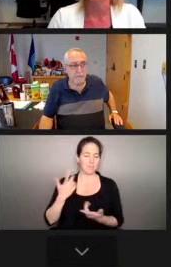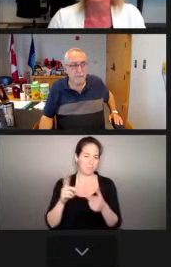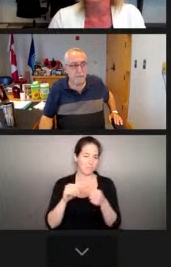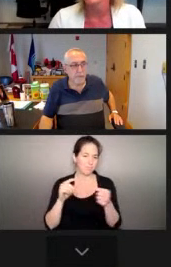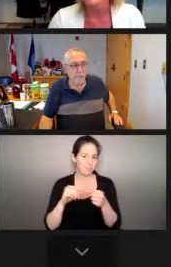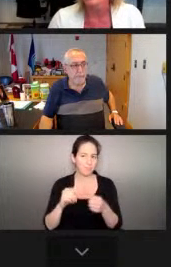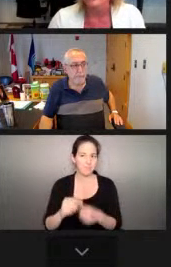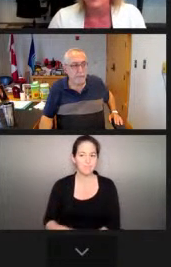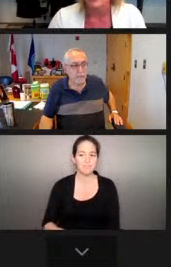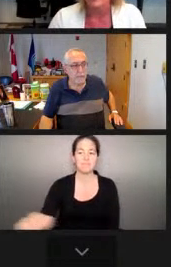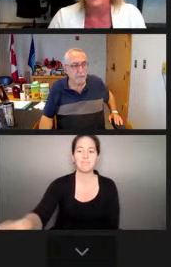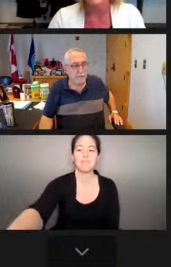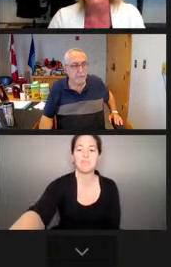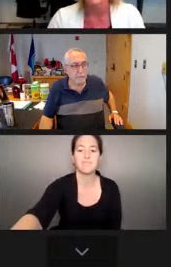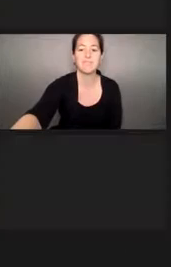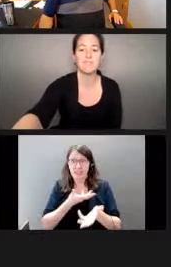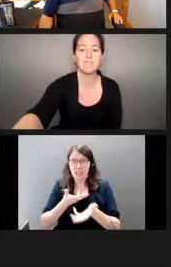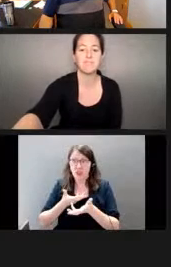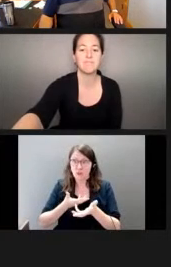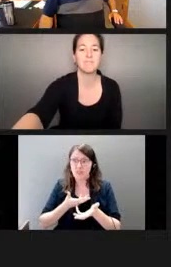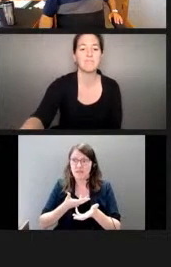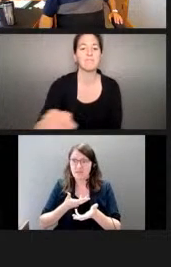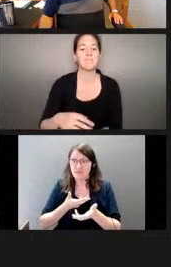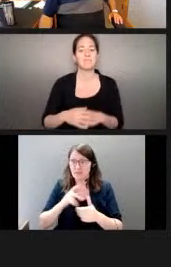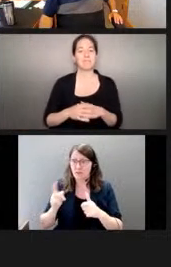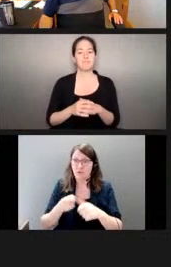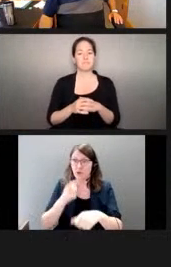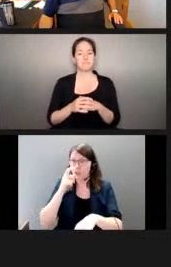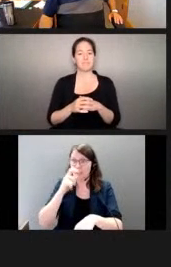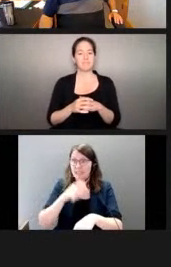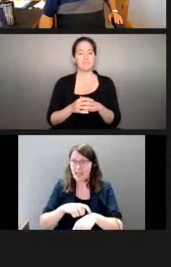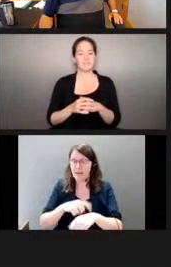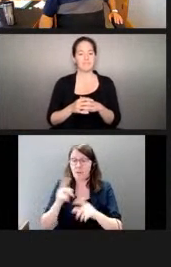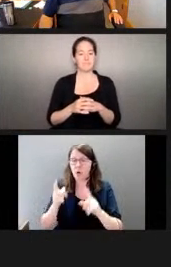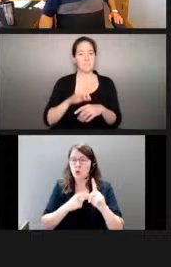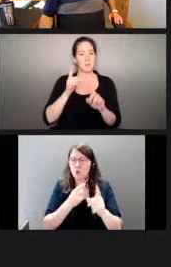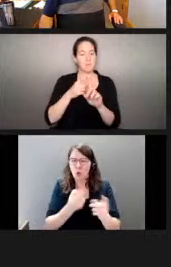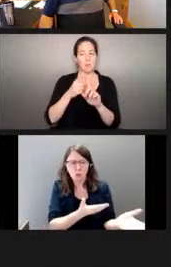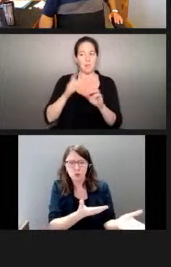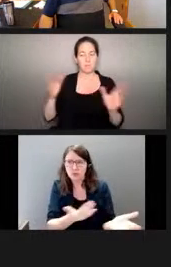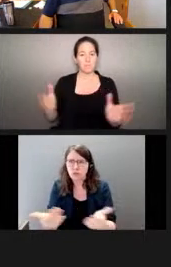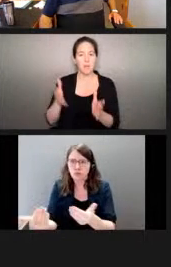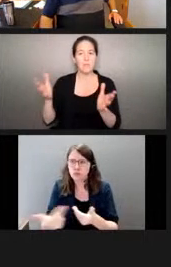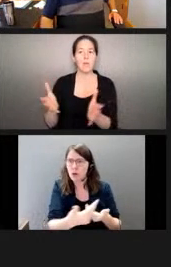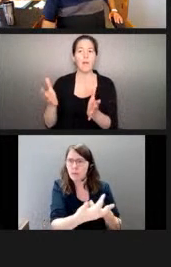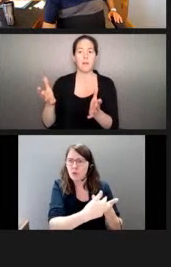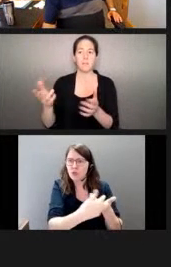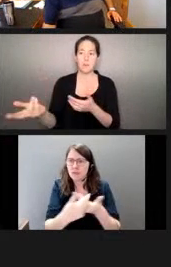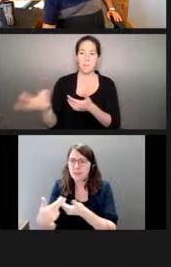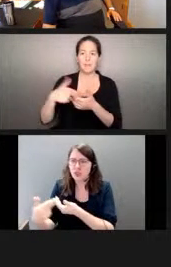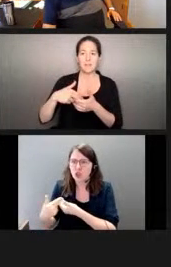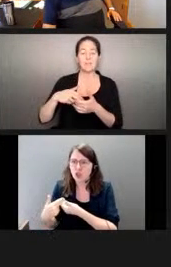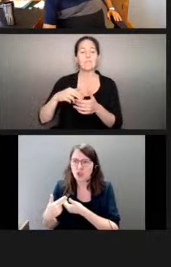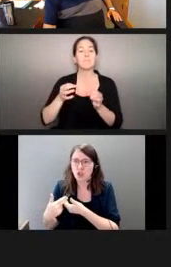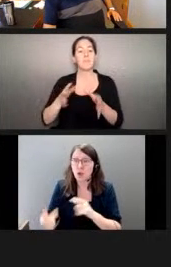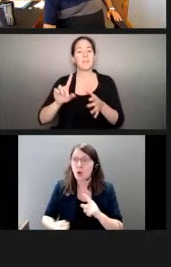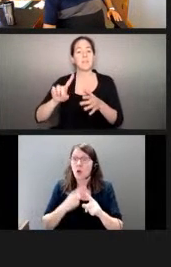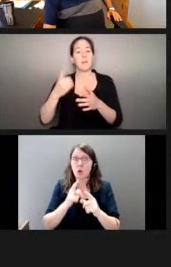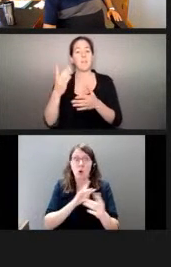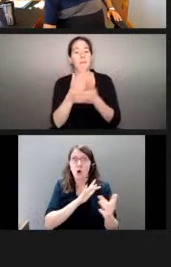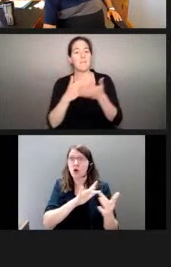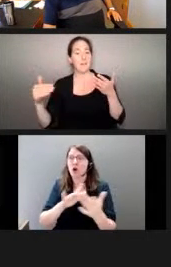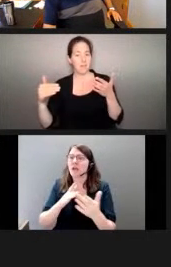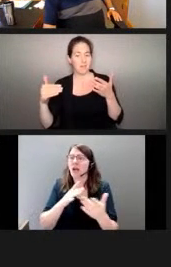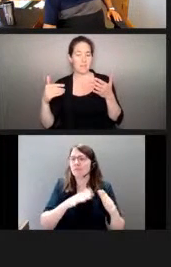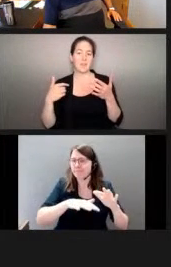were designed in a way to encourage participation and also to ensure that we were able to reach a broad range of residents. It included